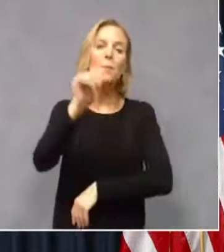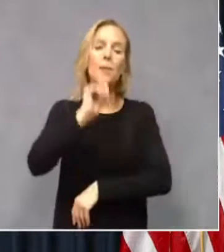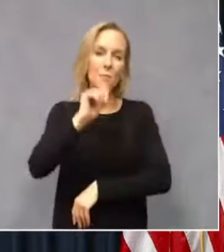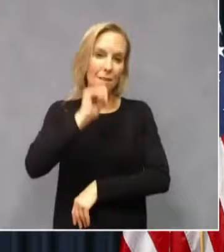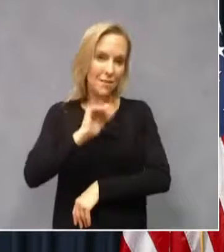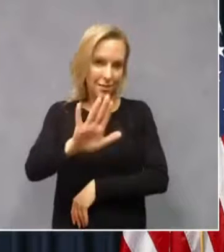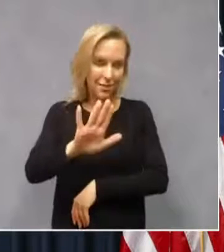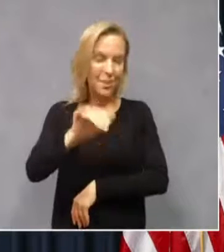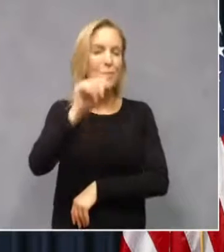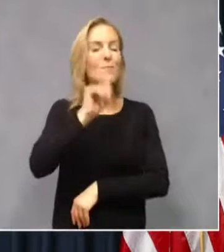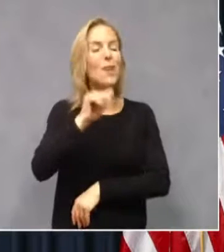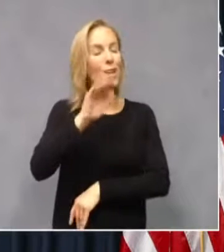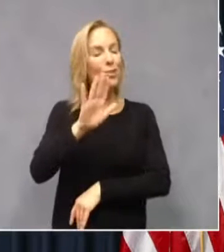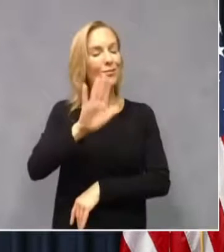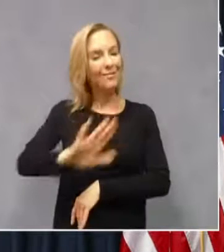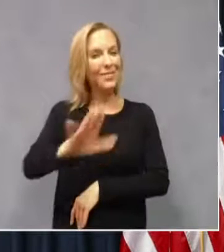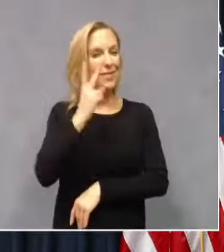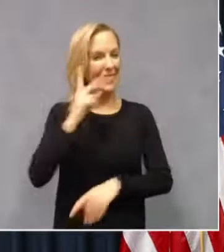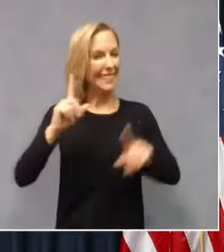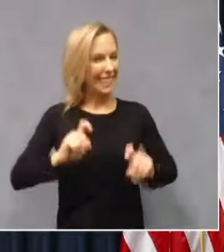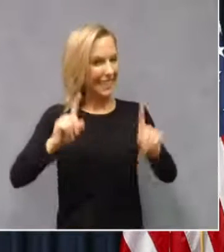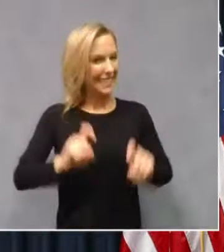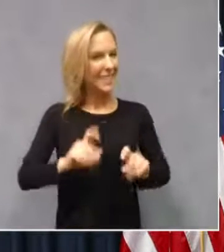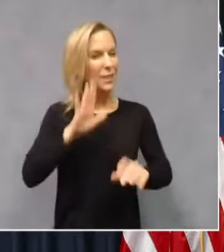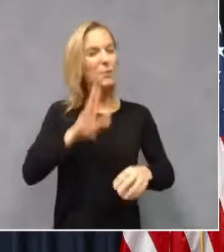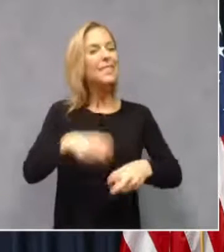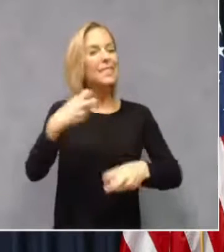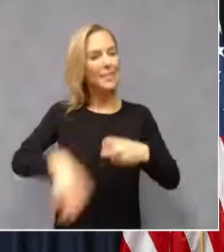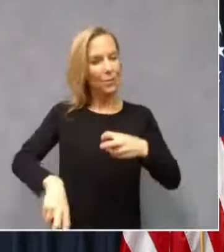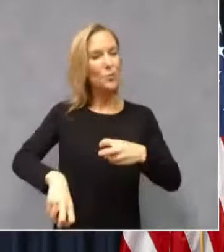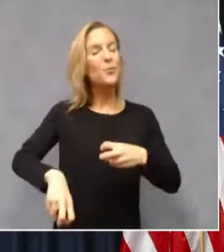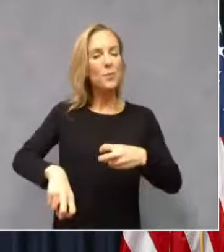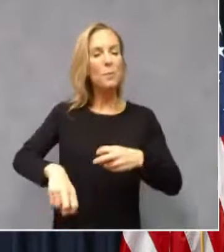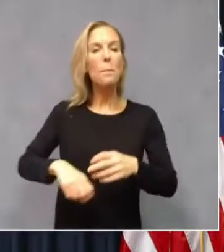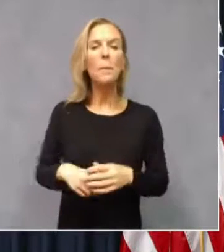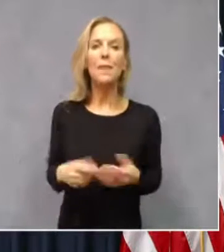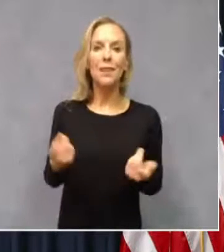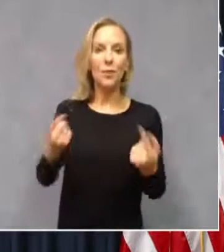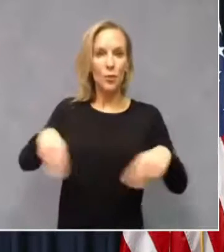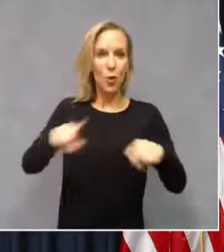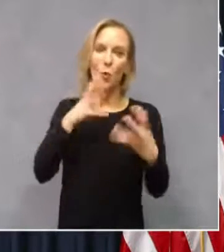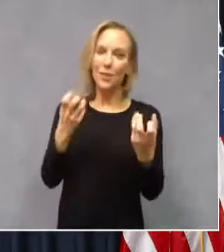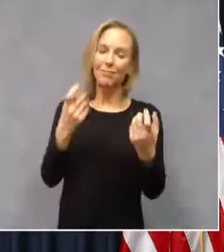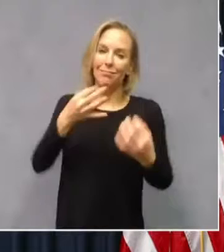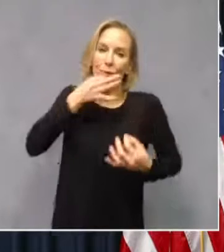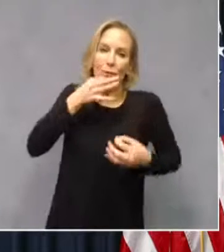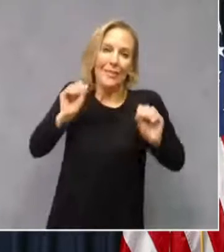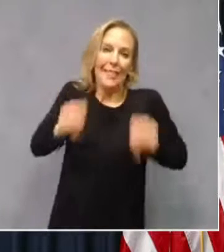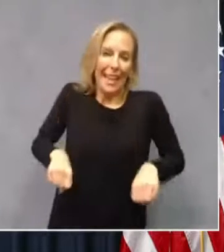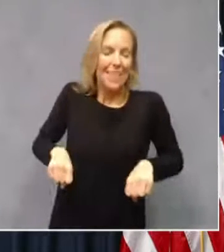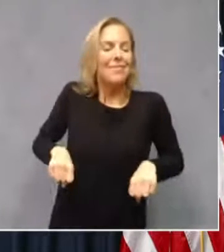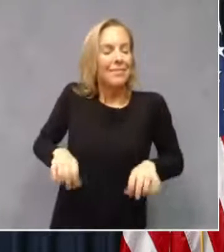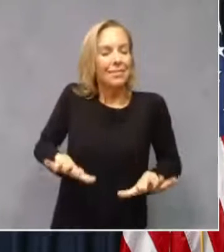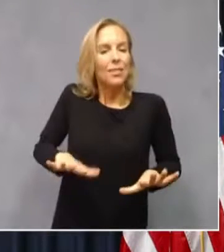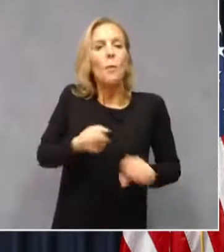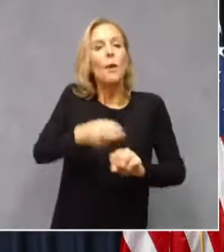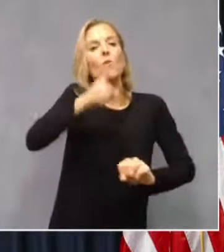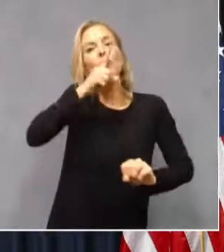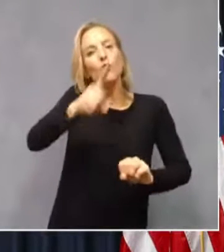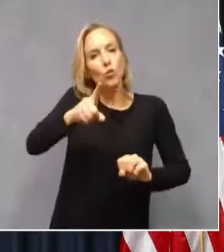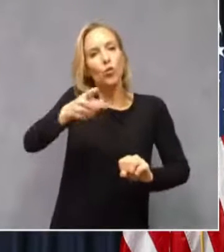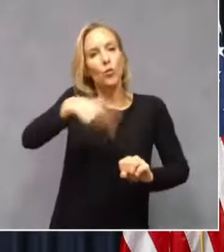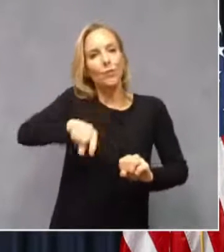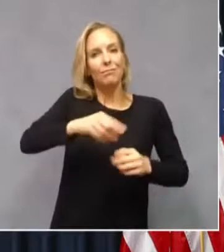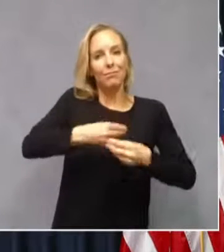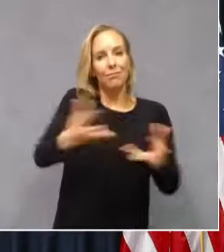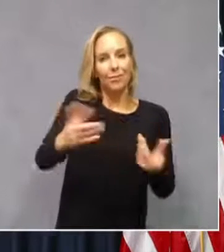to be tested, and it's going to be difficult because everybody's going to want it as soon as they can. We're going to make sure that we get it to you. We're